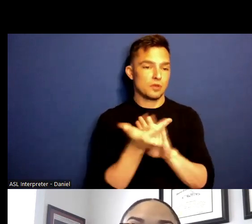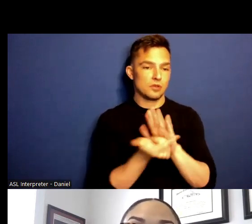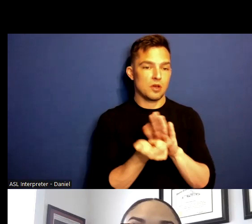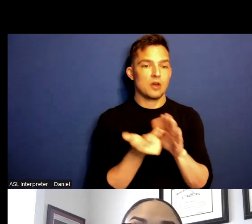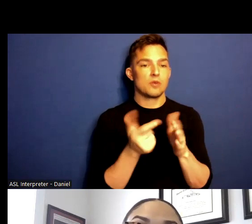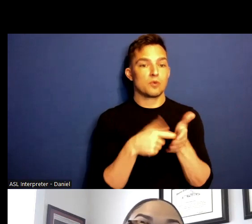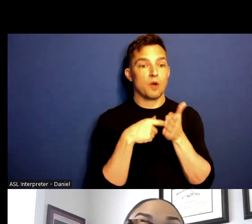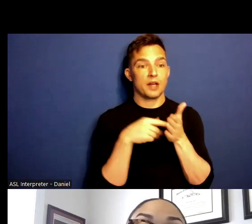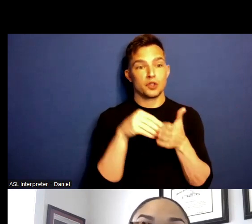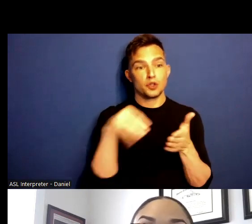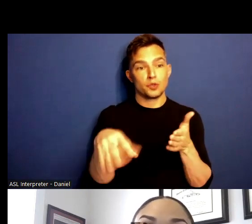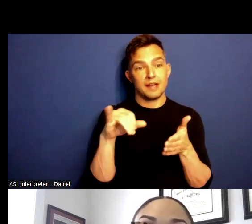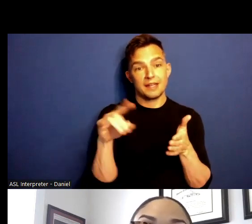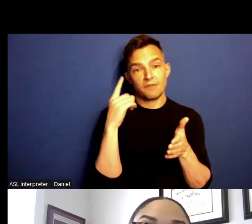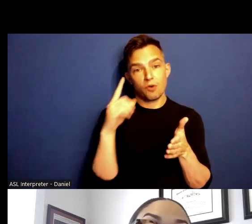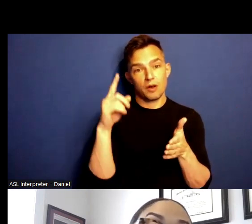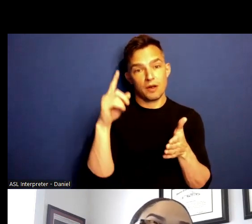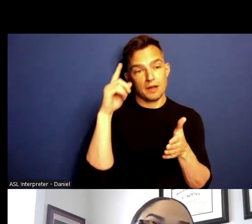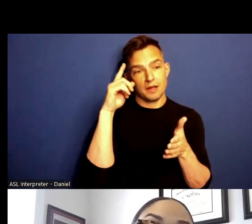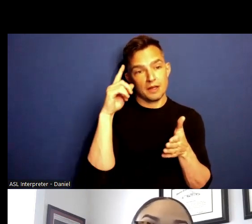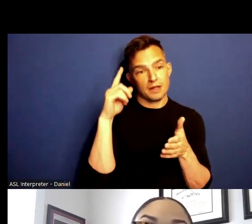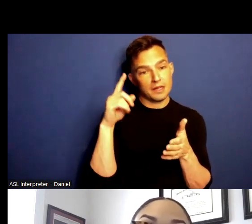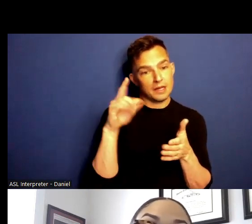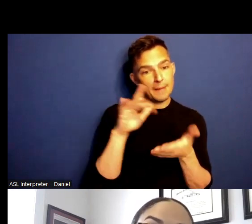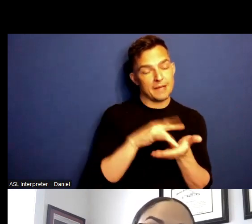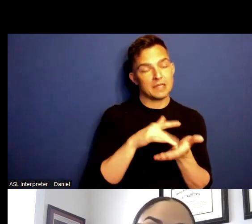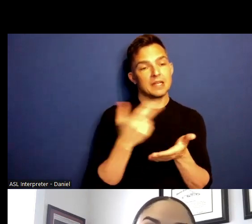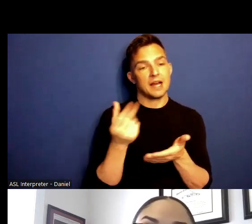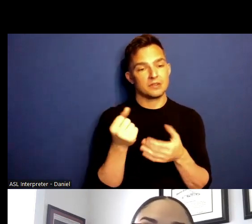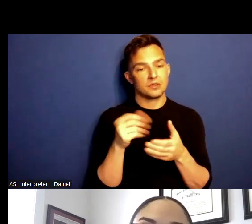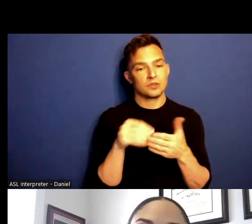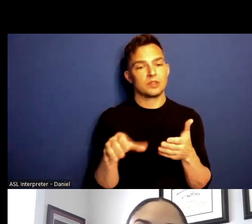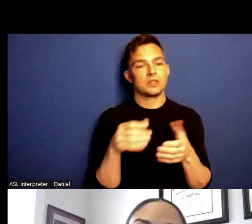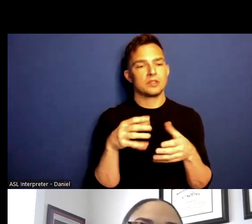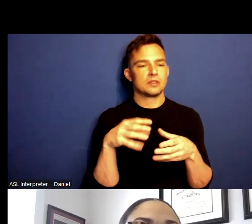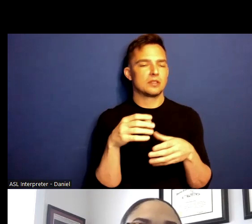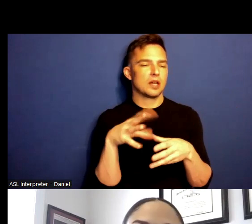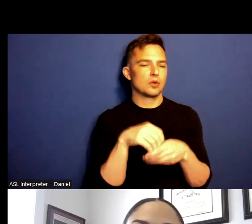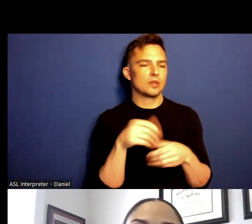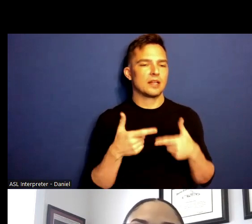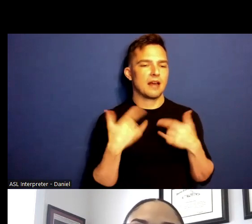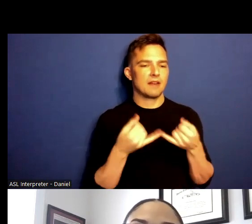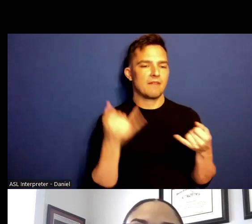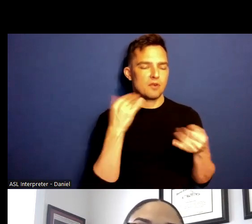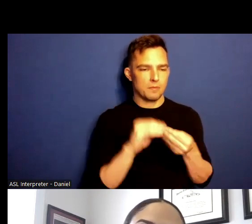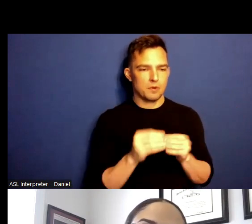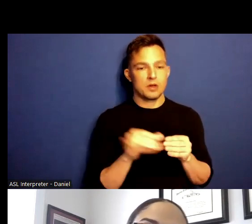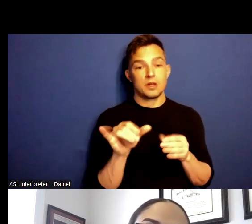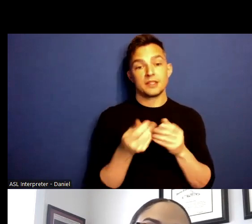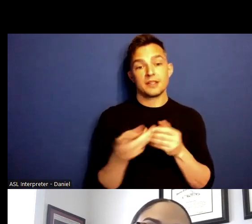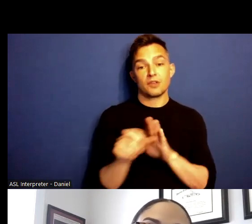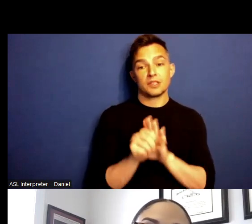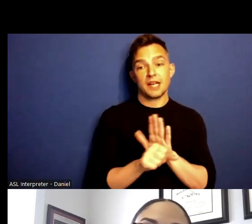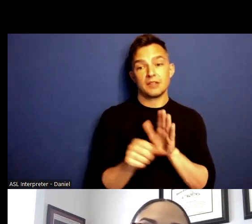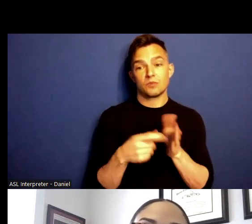requiring student IDs for middle and high school students to include the 988 Lifeline phone number. Several states also require